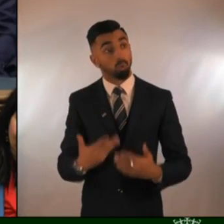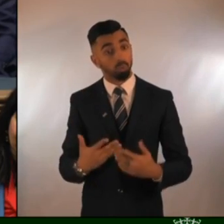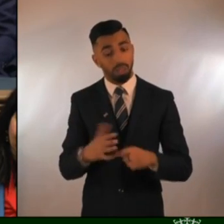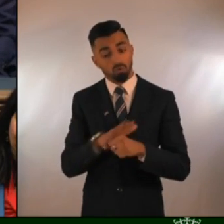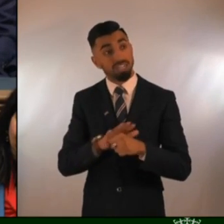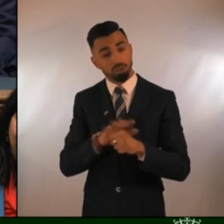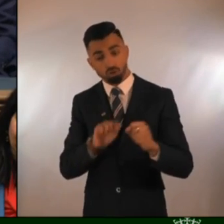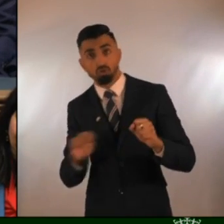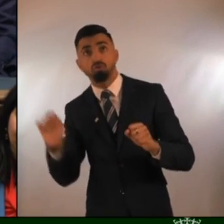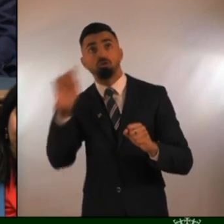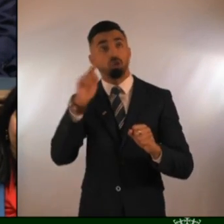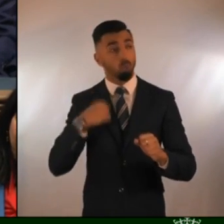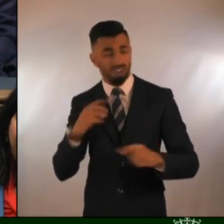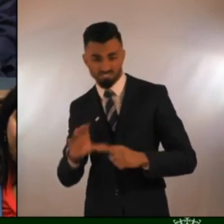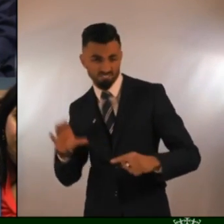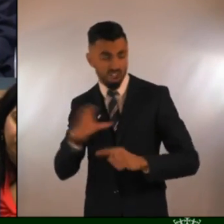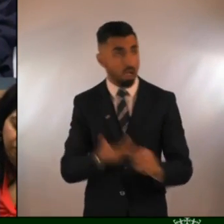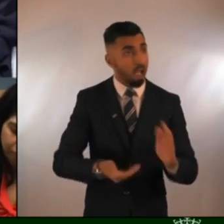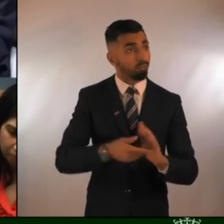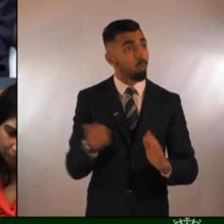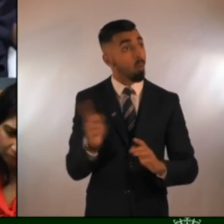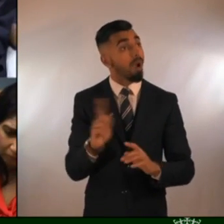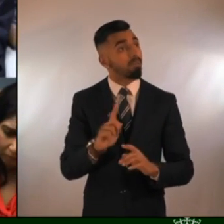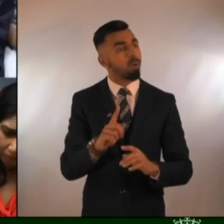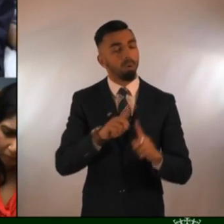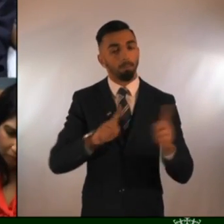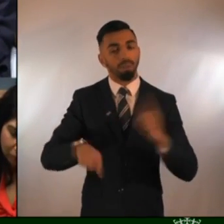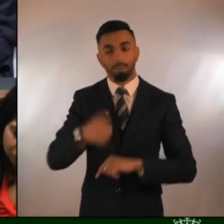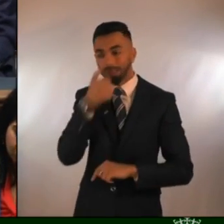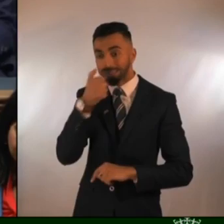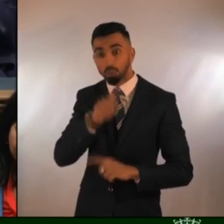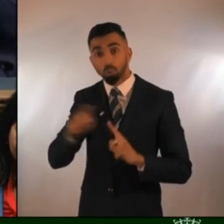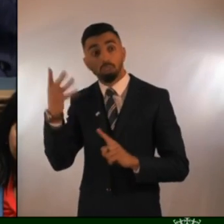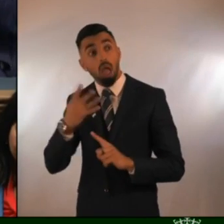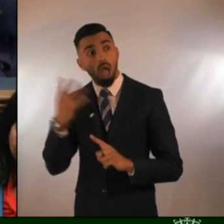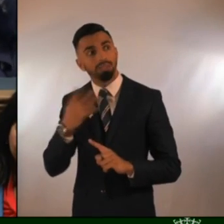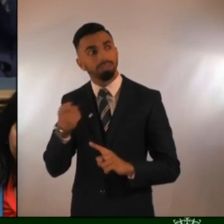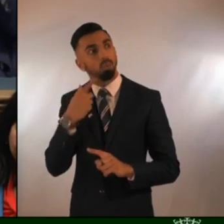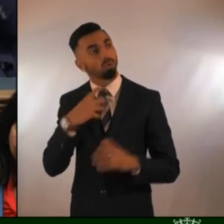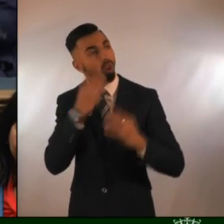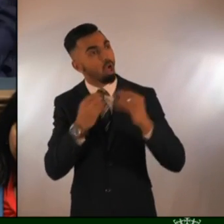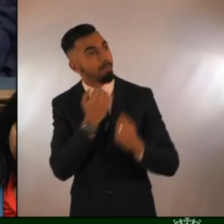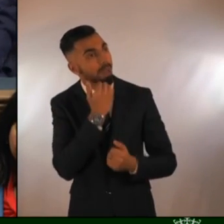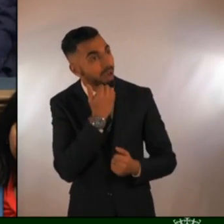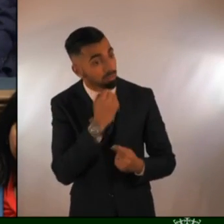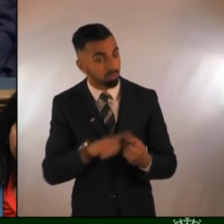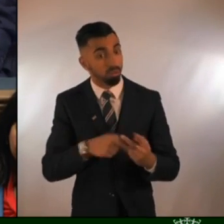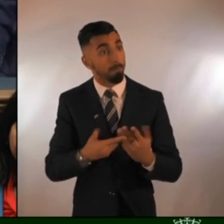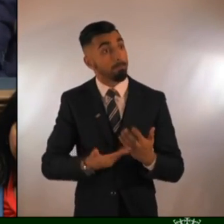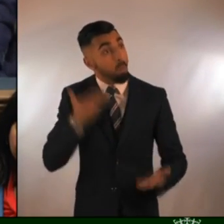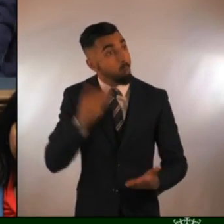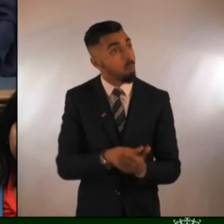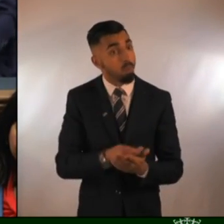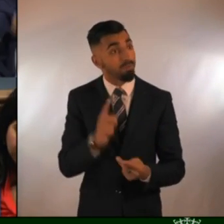maths schools, £25,000 per year on average for each secondary school to invest in arts activities, £30 million a year